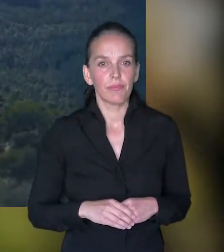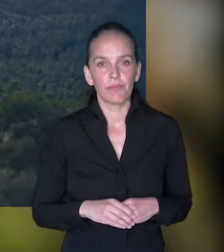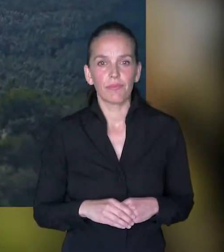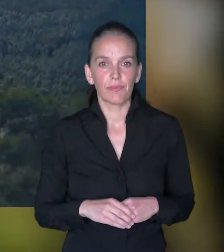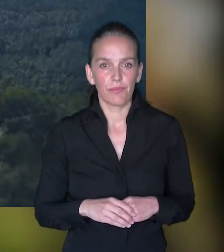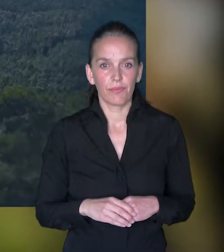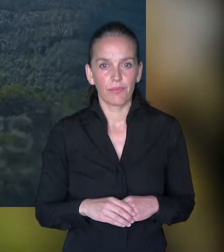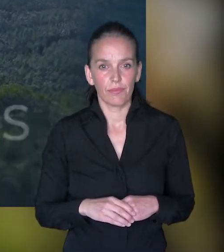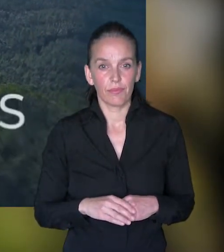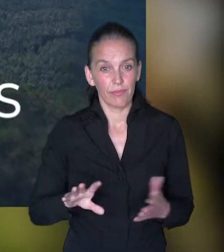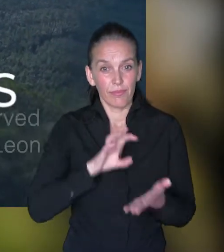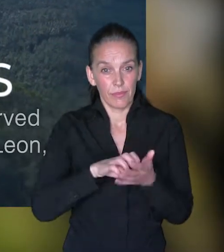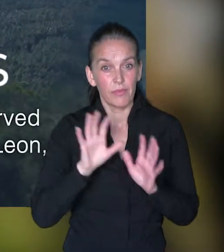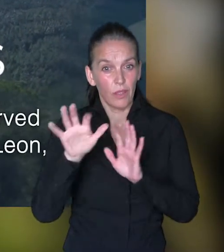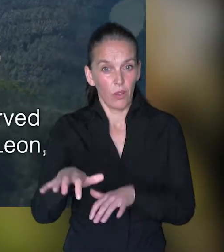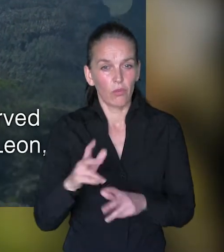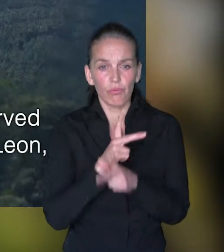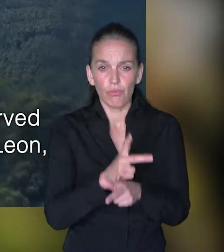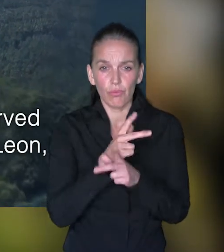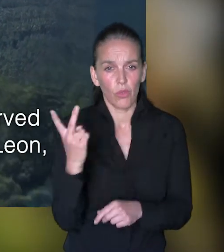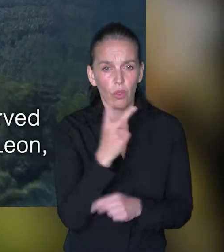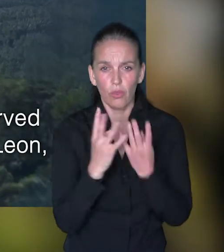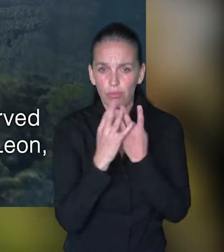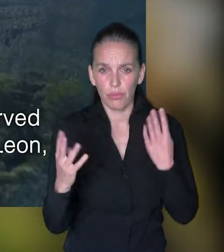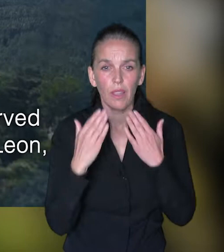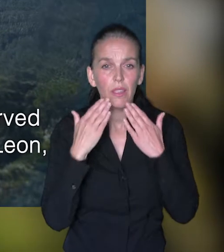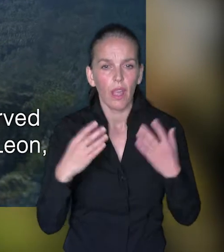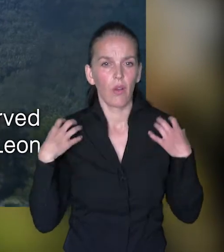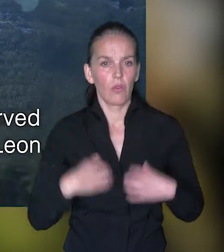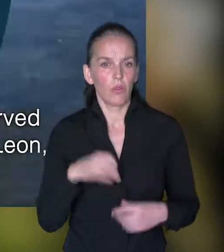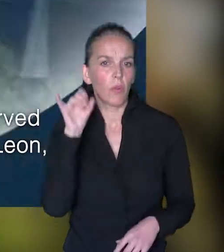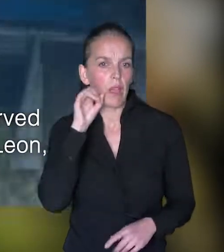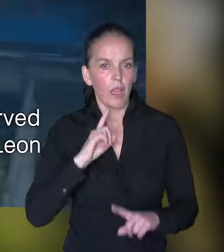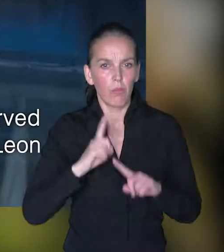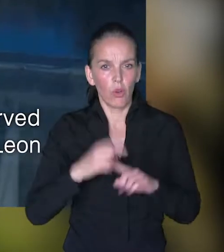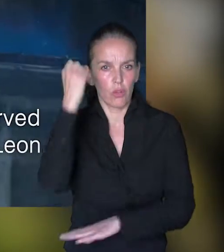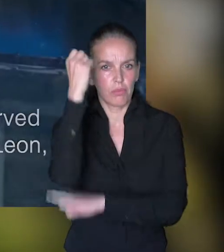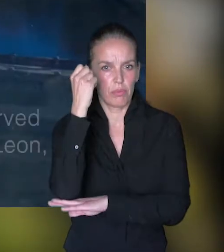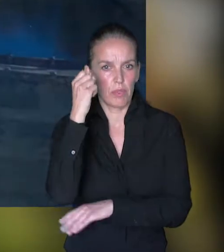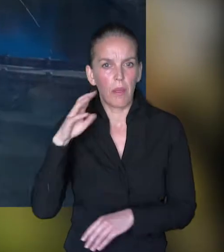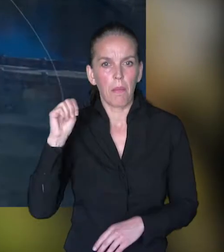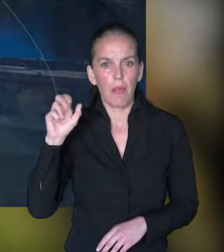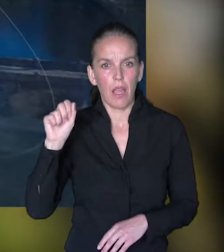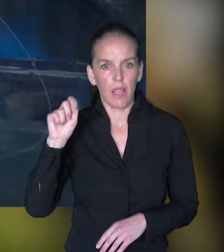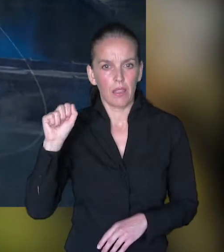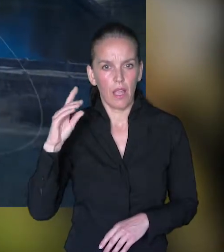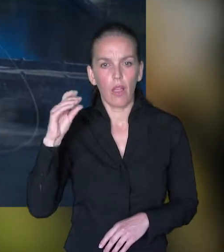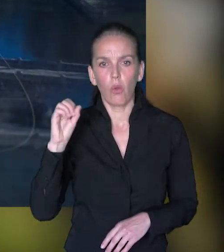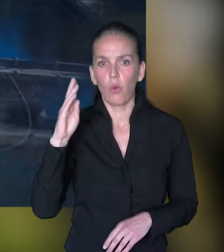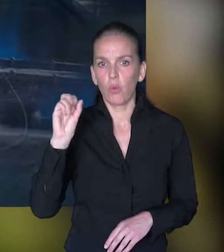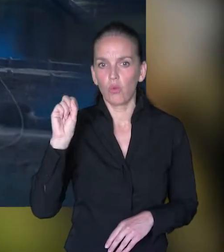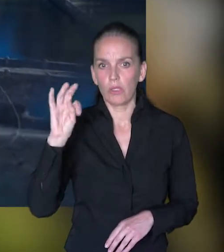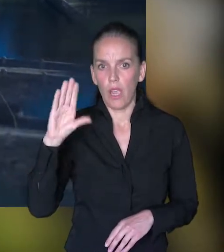Two tremendous gardens whose values are preserved and promoted by the governing body of Castilla y León, the Béjar Town Hall and